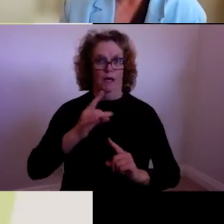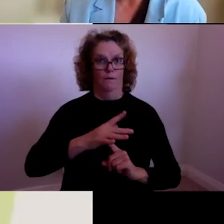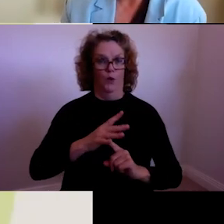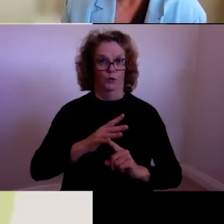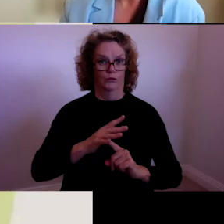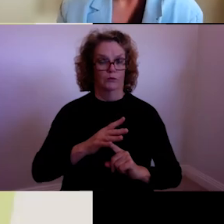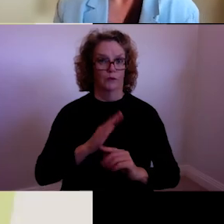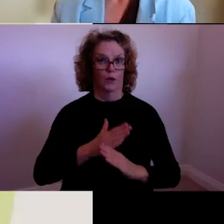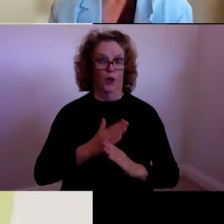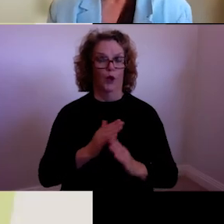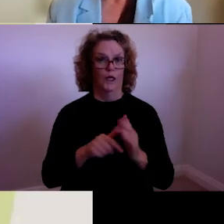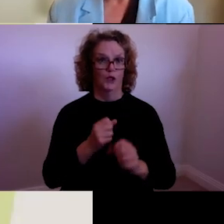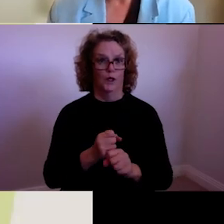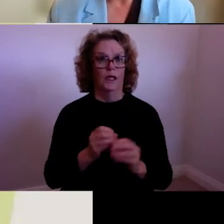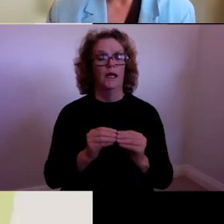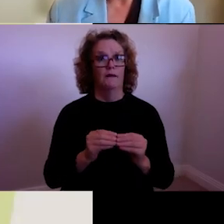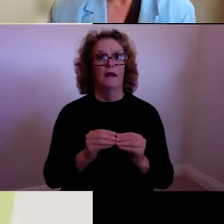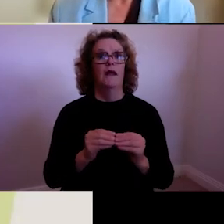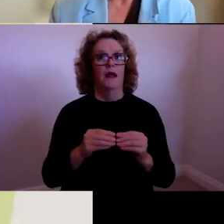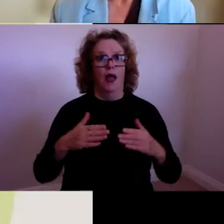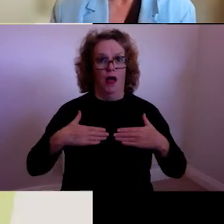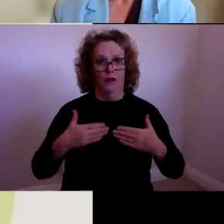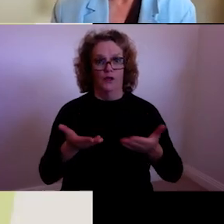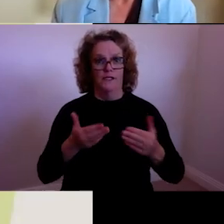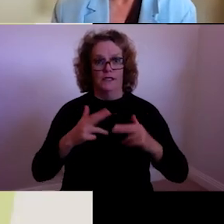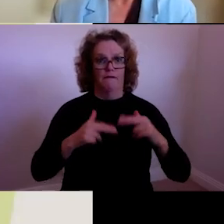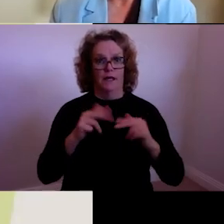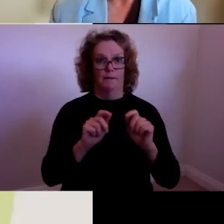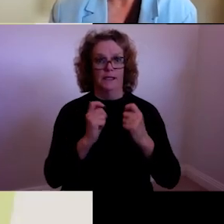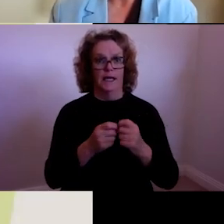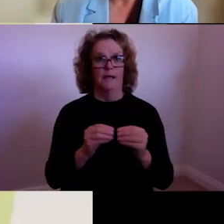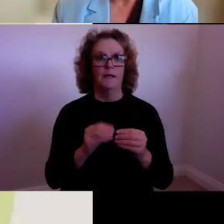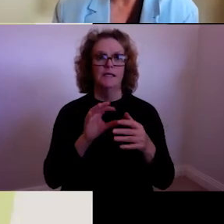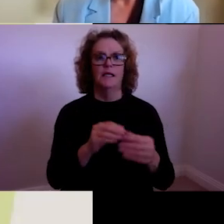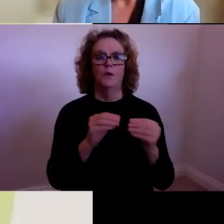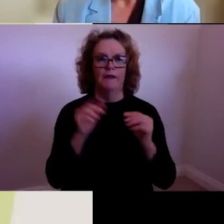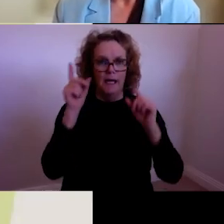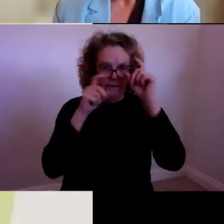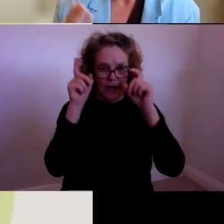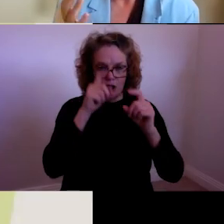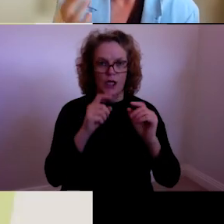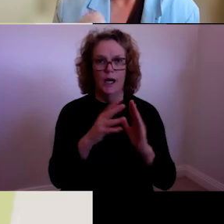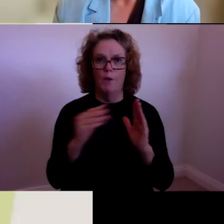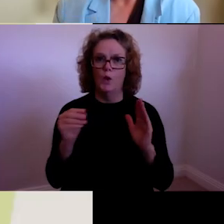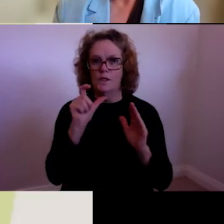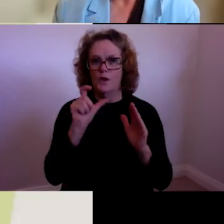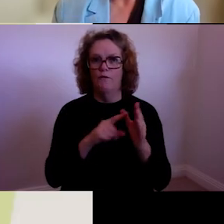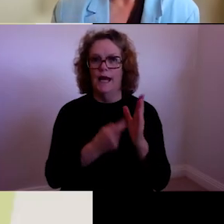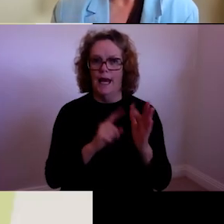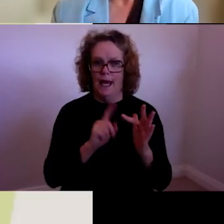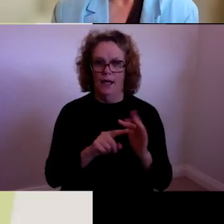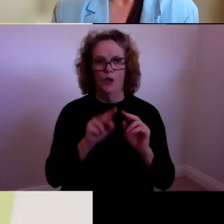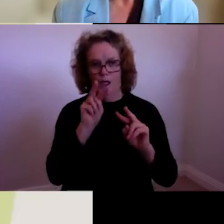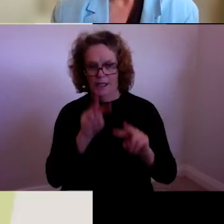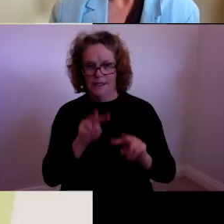Services Development Team. This work sits under the Service and Innovation and Models of Care, which you can see at the centre